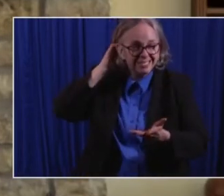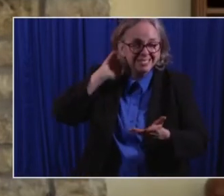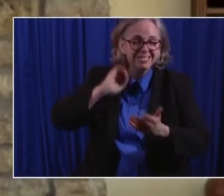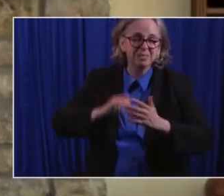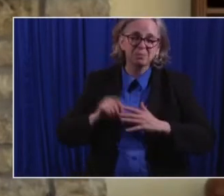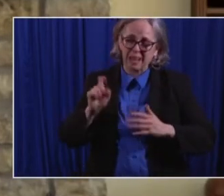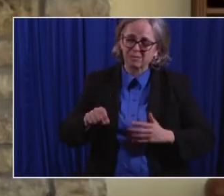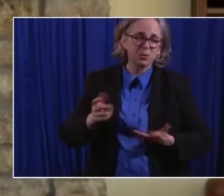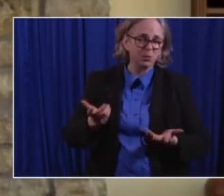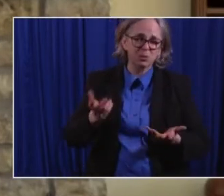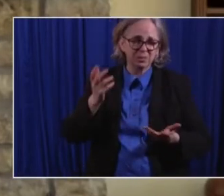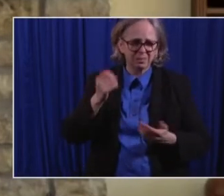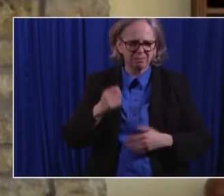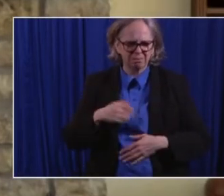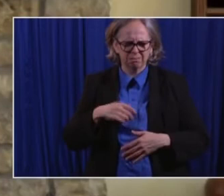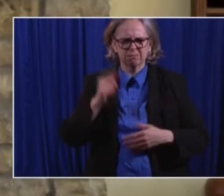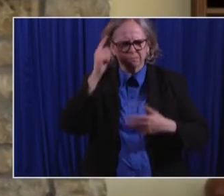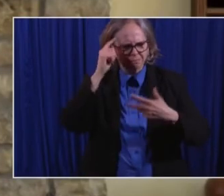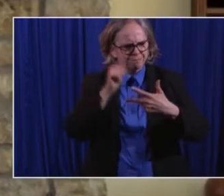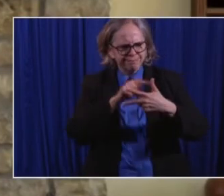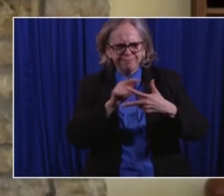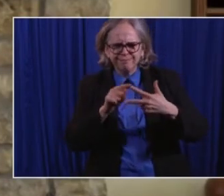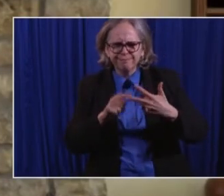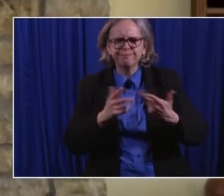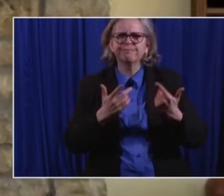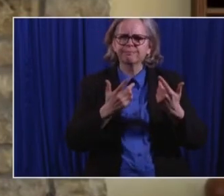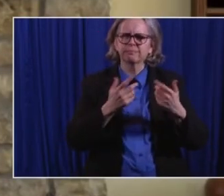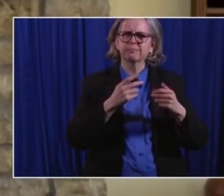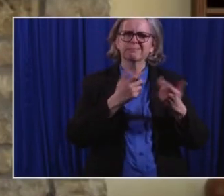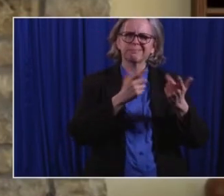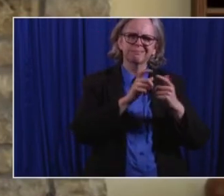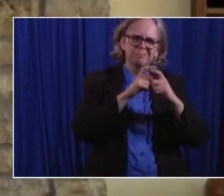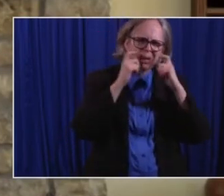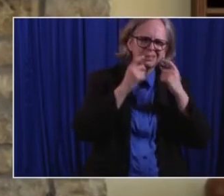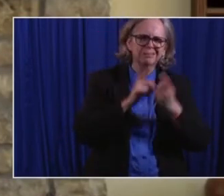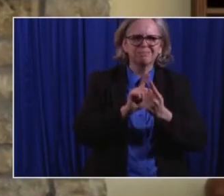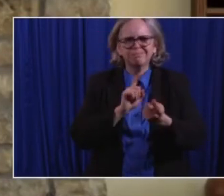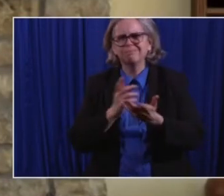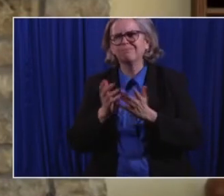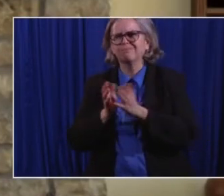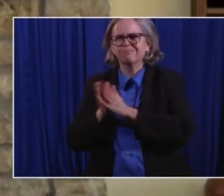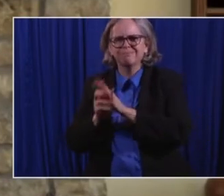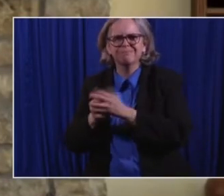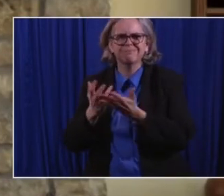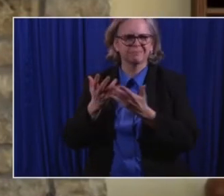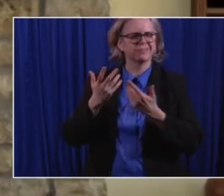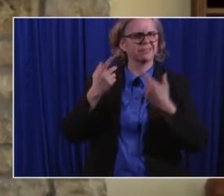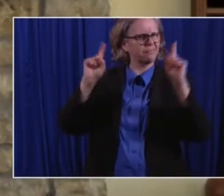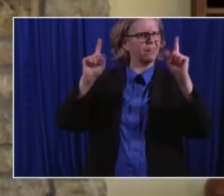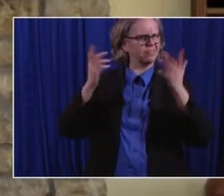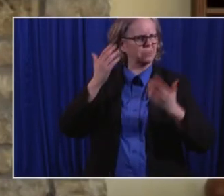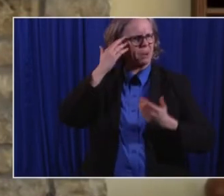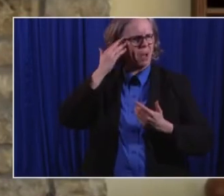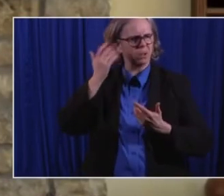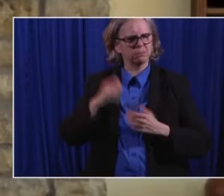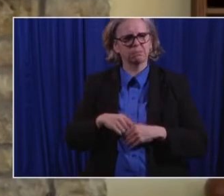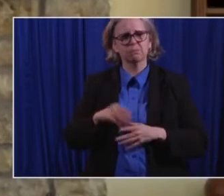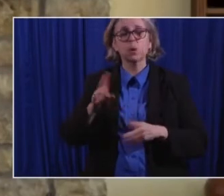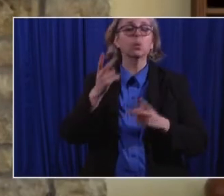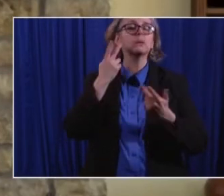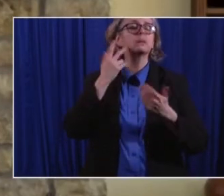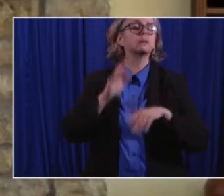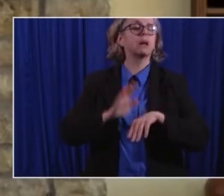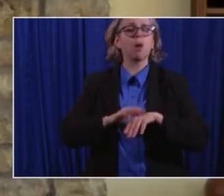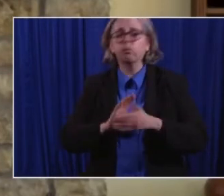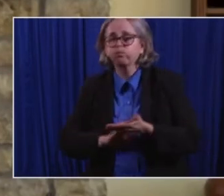do the things, or at least most of the things that we want, but we got to do it carefully. but yeah, we're going to continue to monitor and continue to watch it,